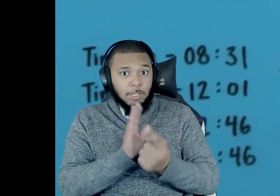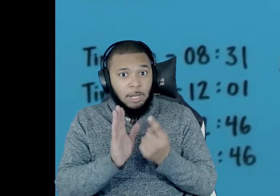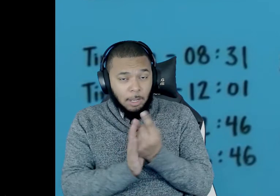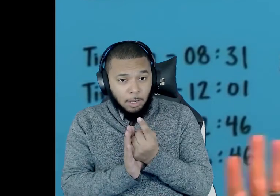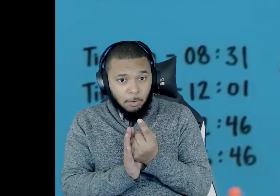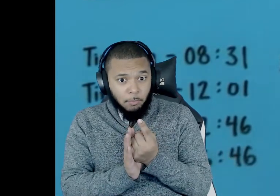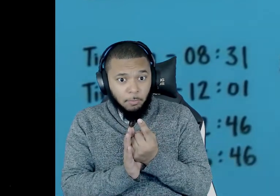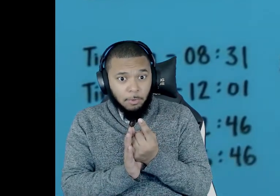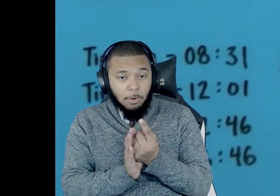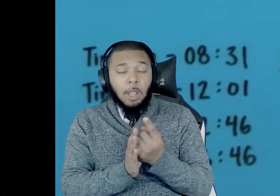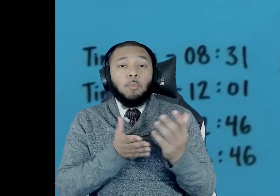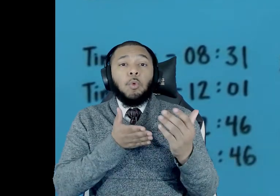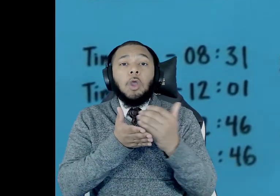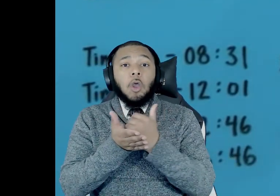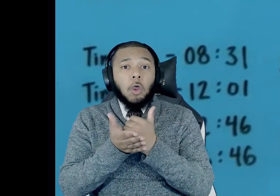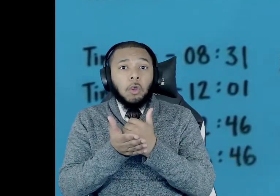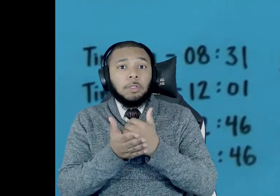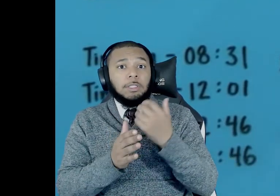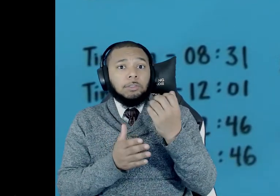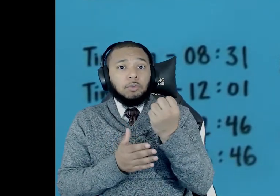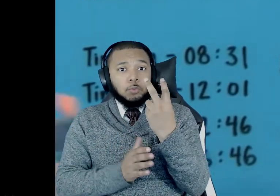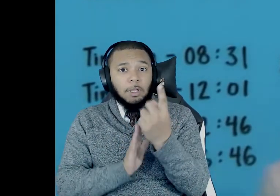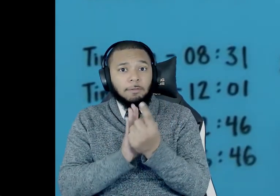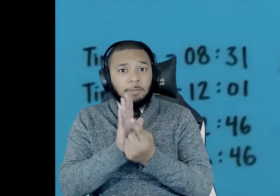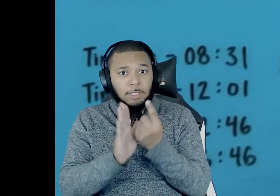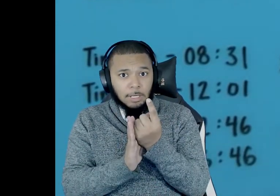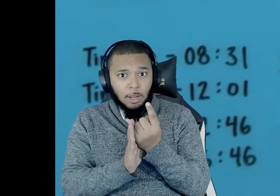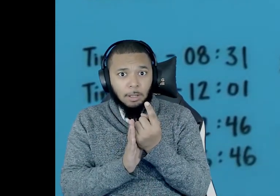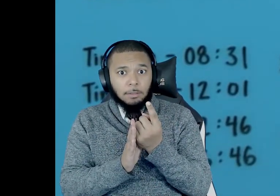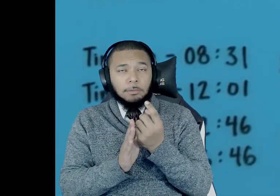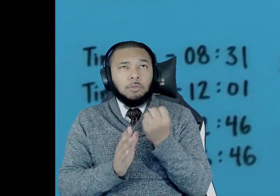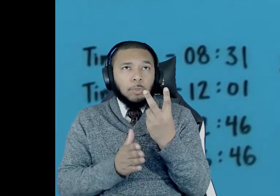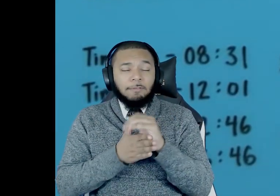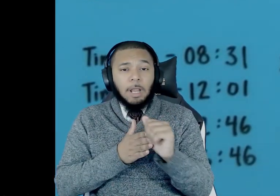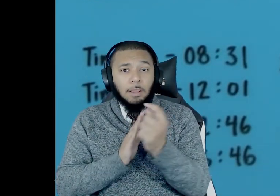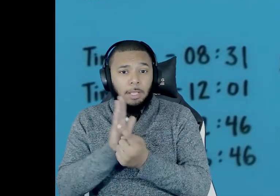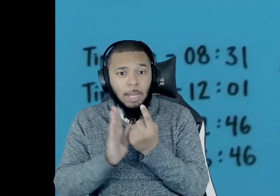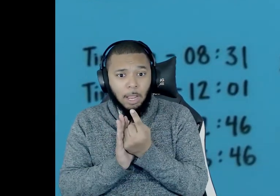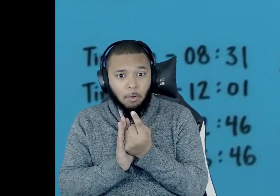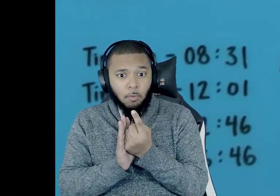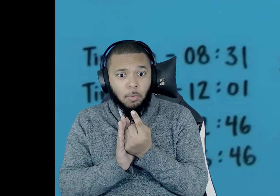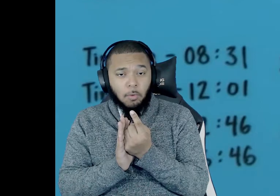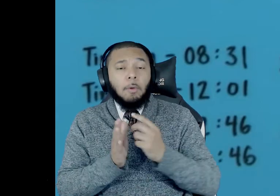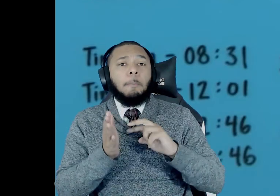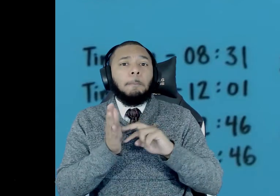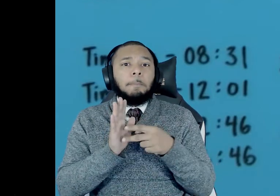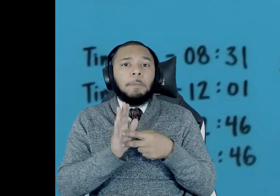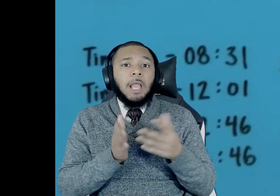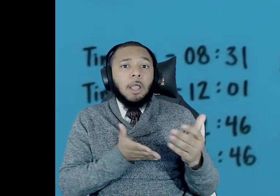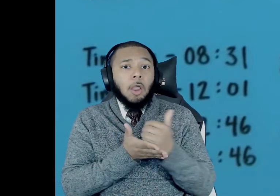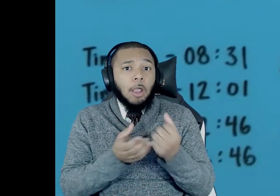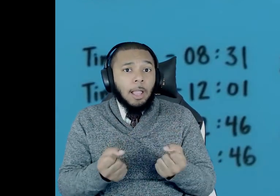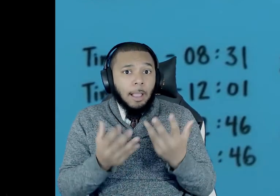hour, we'll get 3/4 of that, which we just learned to be $9.